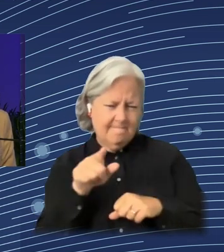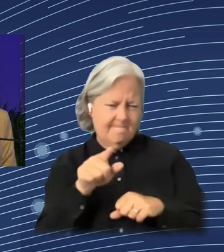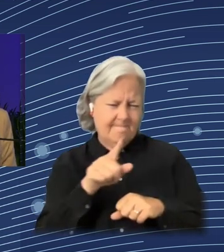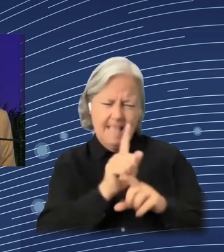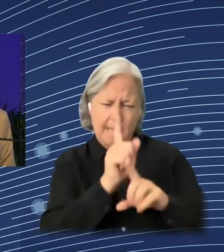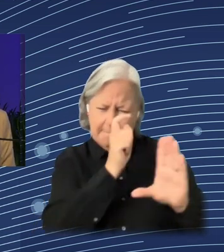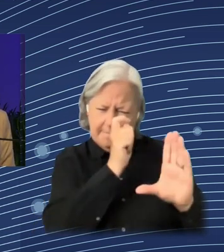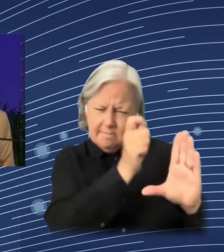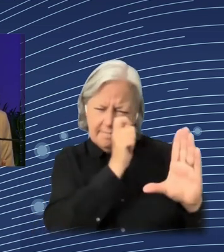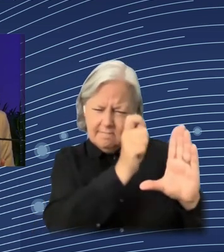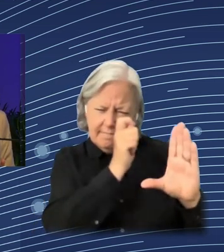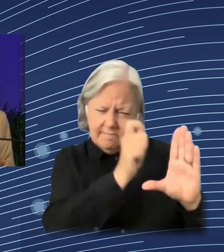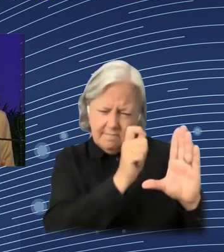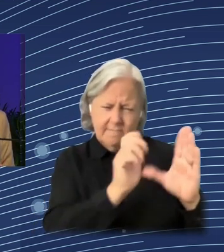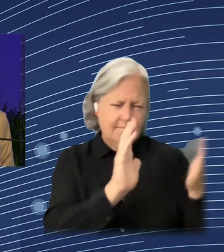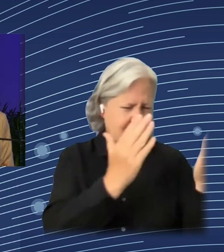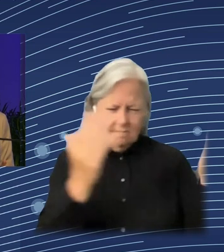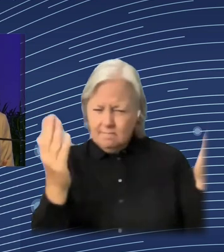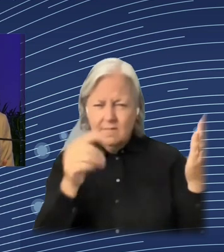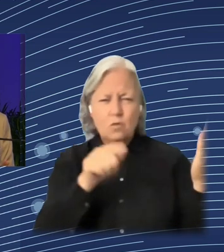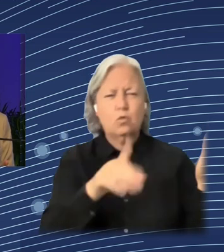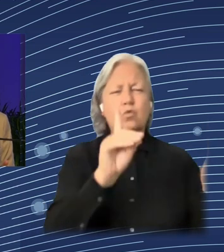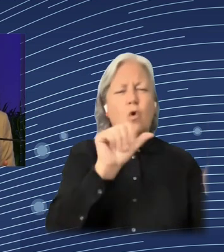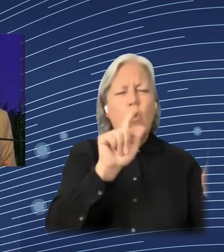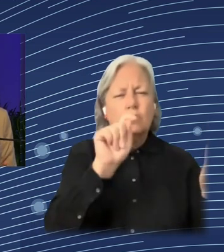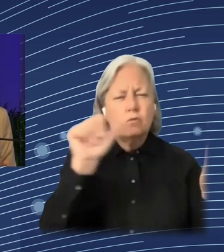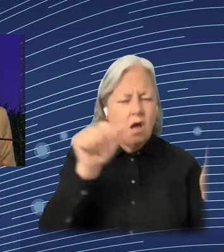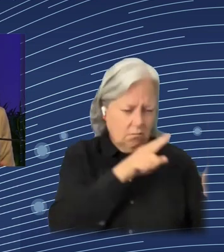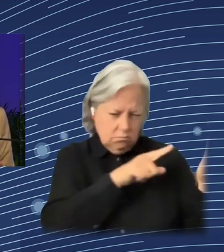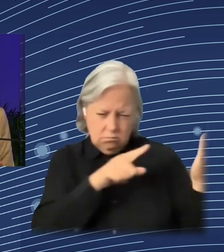data and have a quick impression about